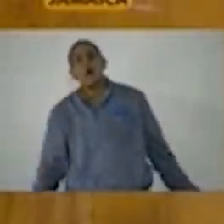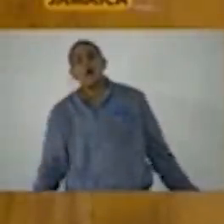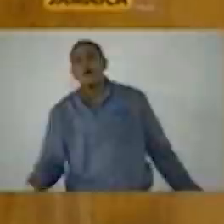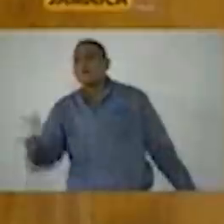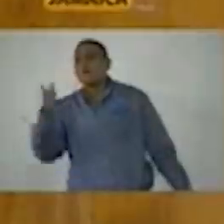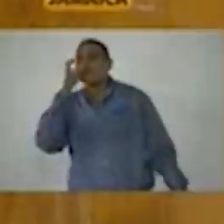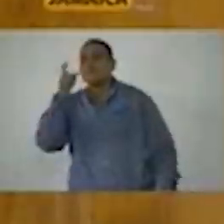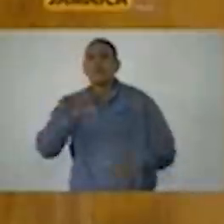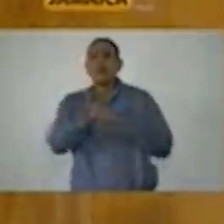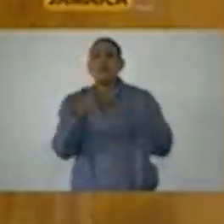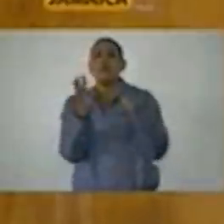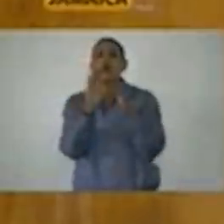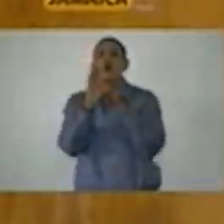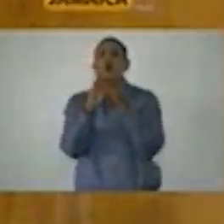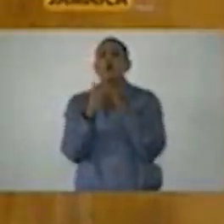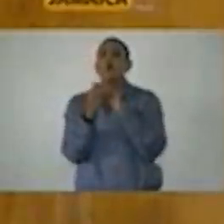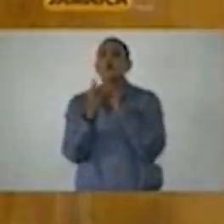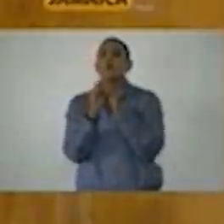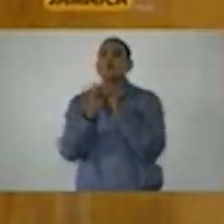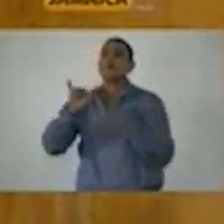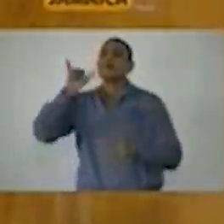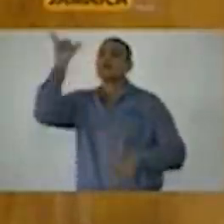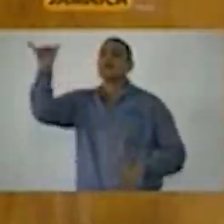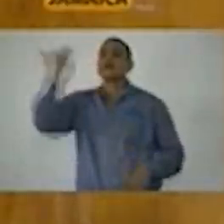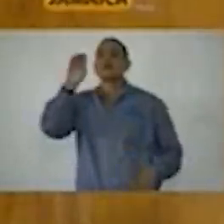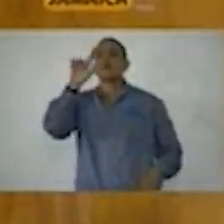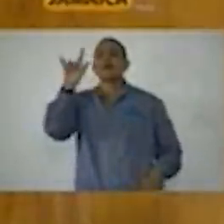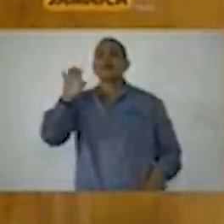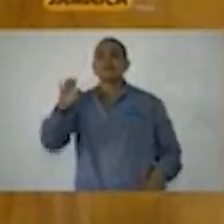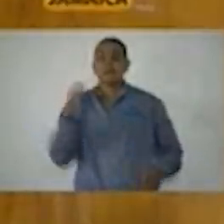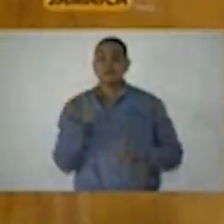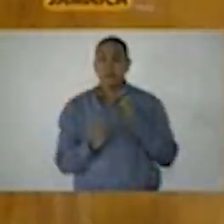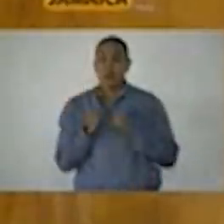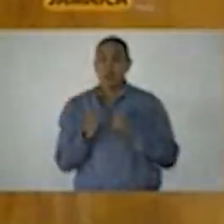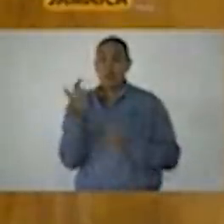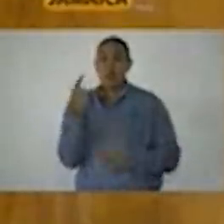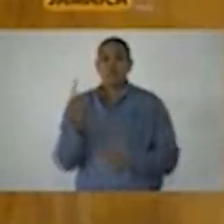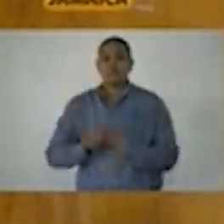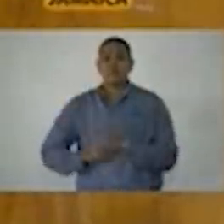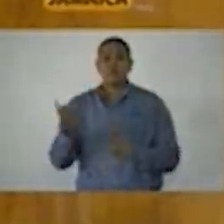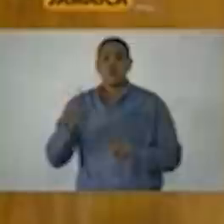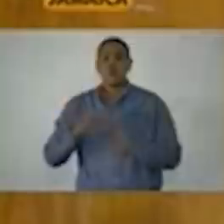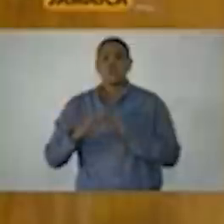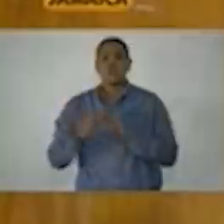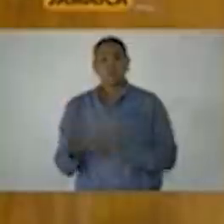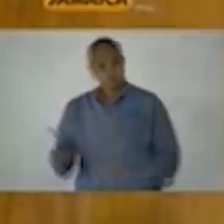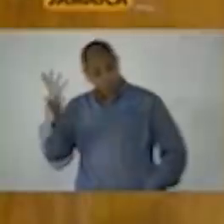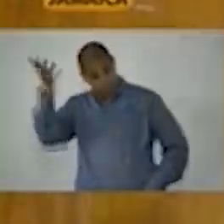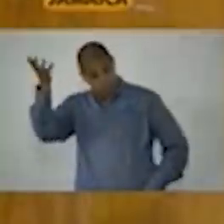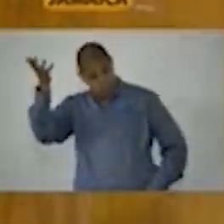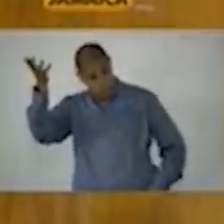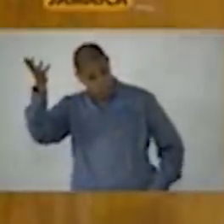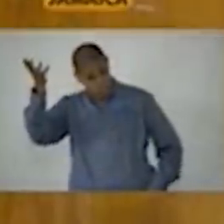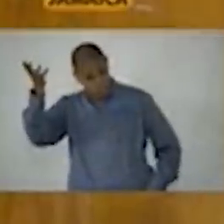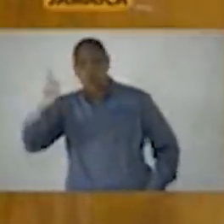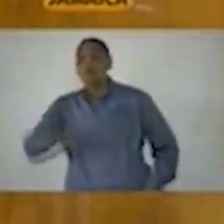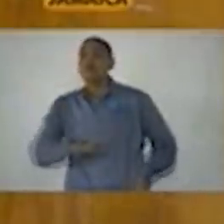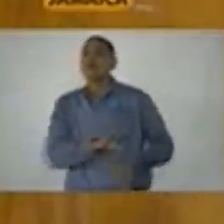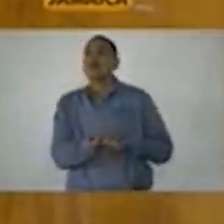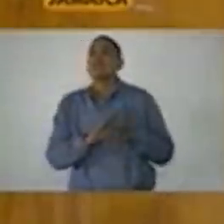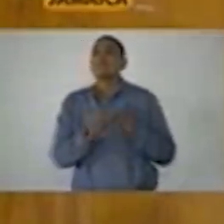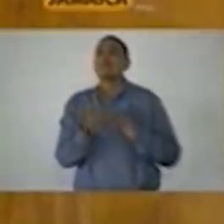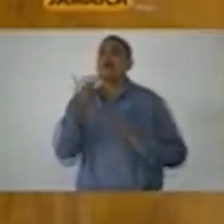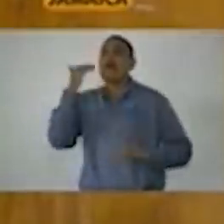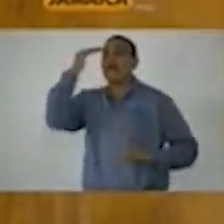recent CARICOM meeting in Belize in March last month, in which Jamaica participated, the CARICOM heads